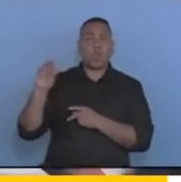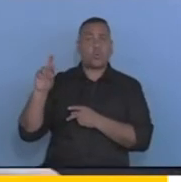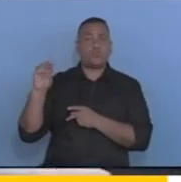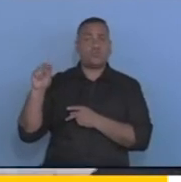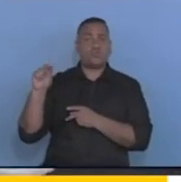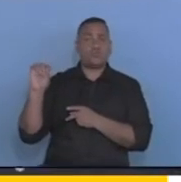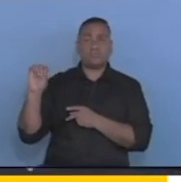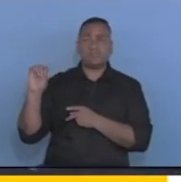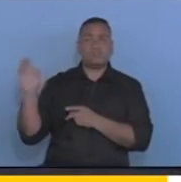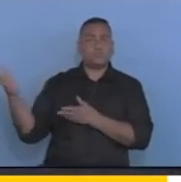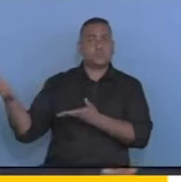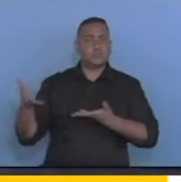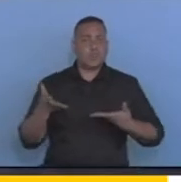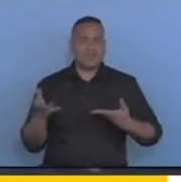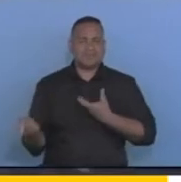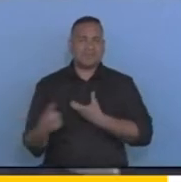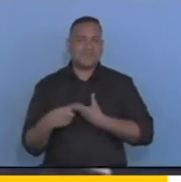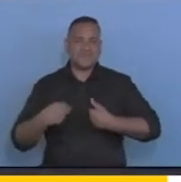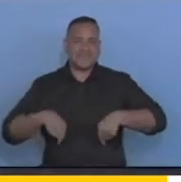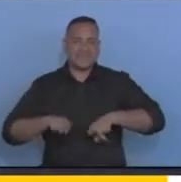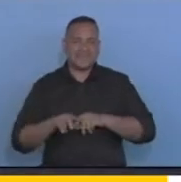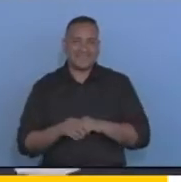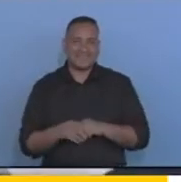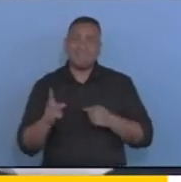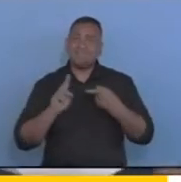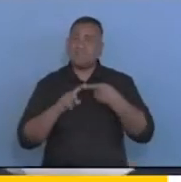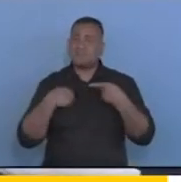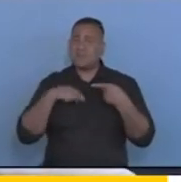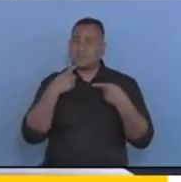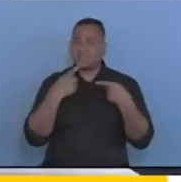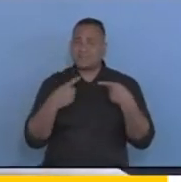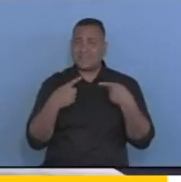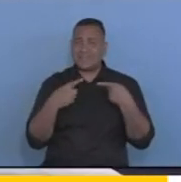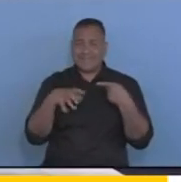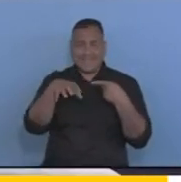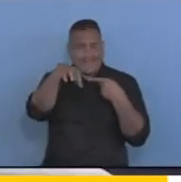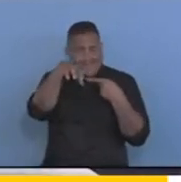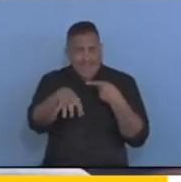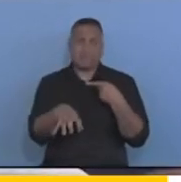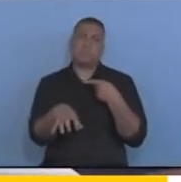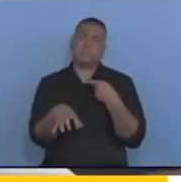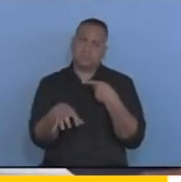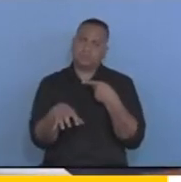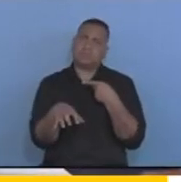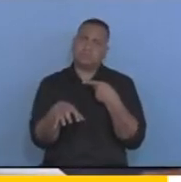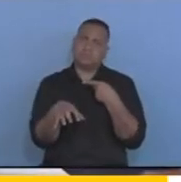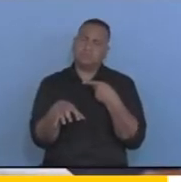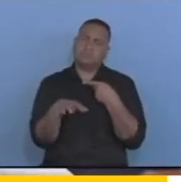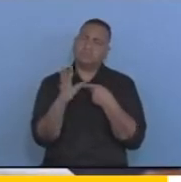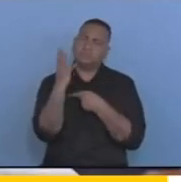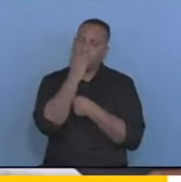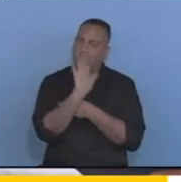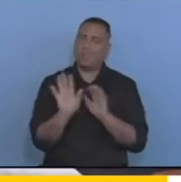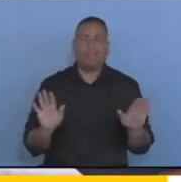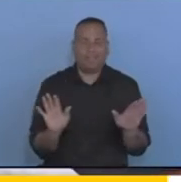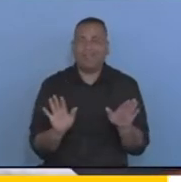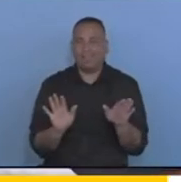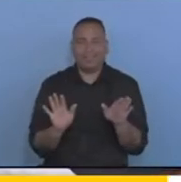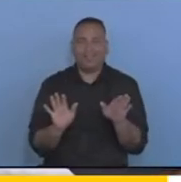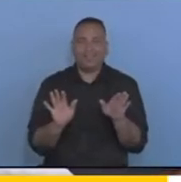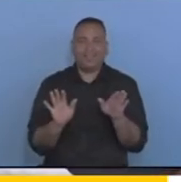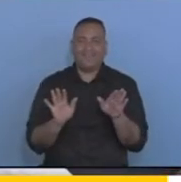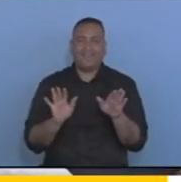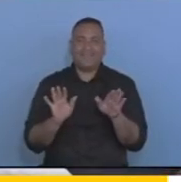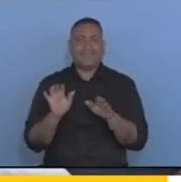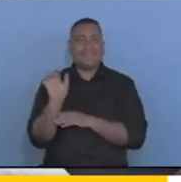here. And let me just firstly say, what an amazing campus. Oh, yeah. Definitely, Dougal, this is one of